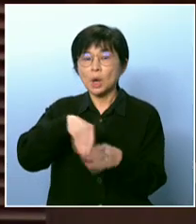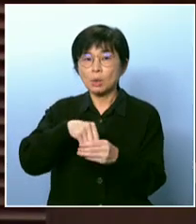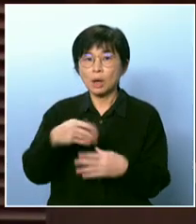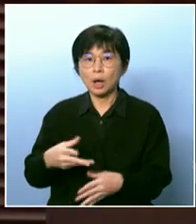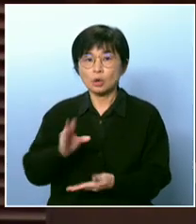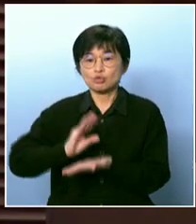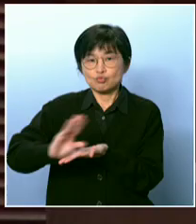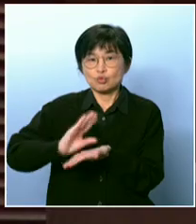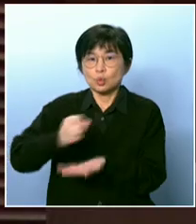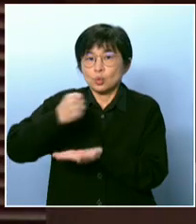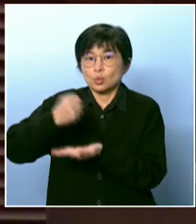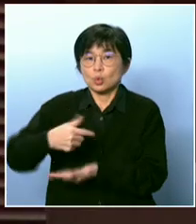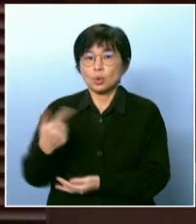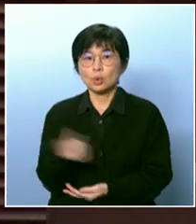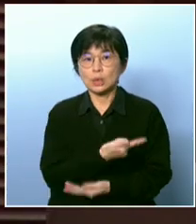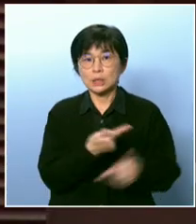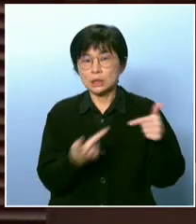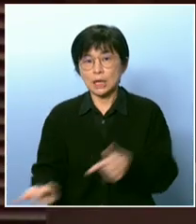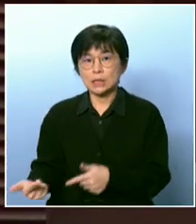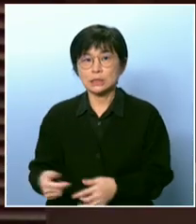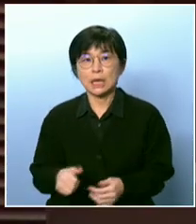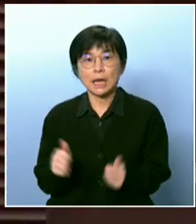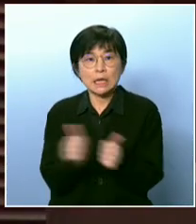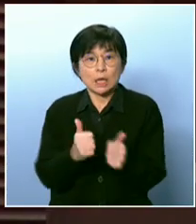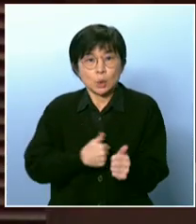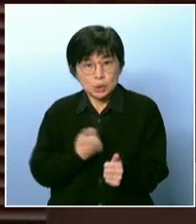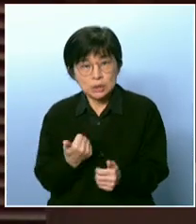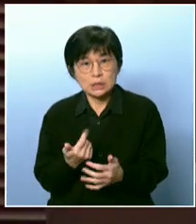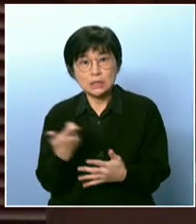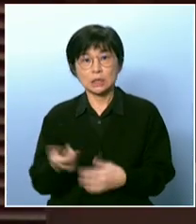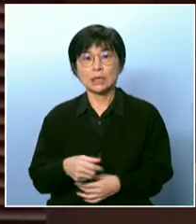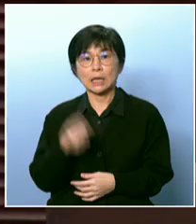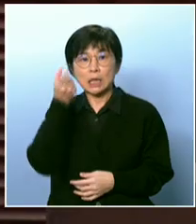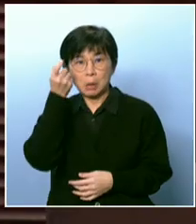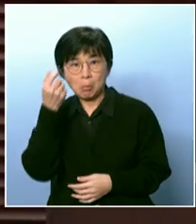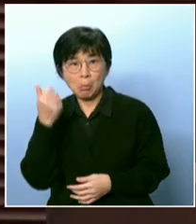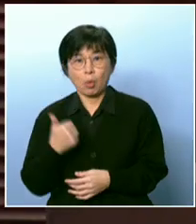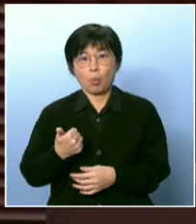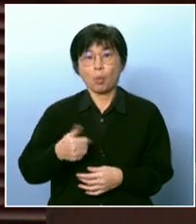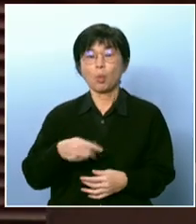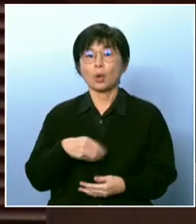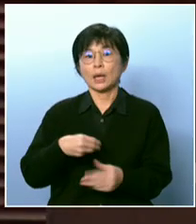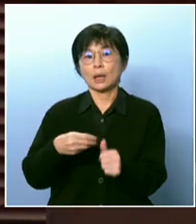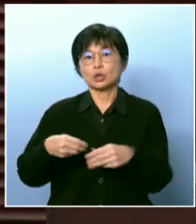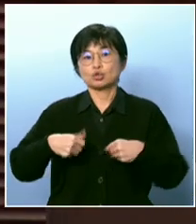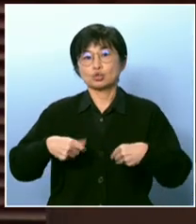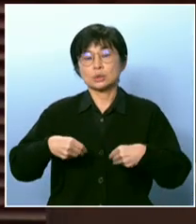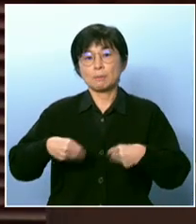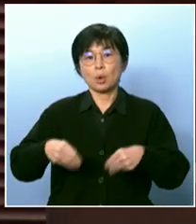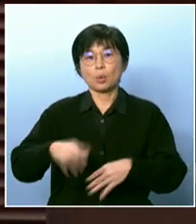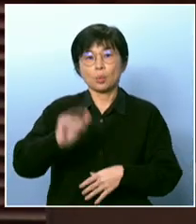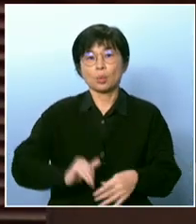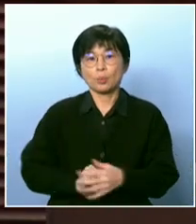there are some similarities between the Child Development Fund projects and the Strive and Rise program, but there are more